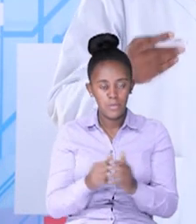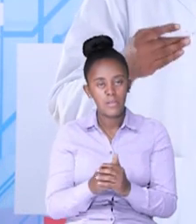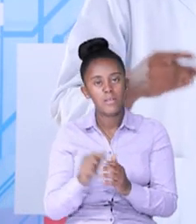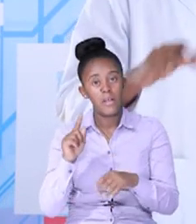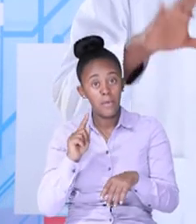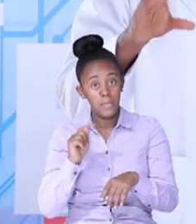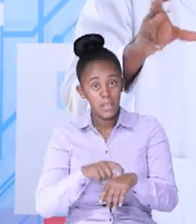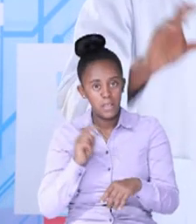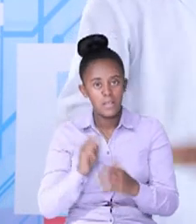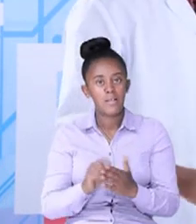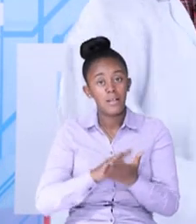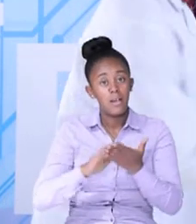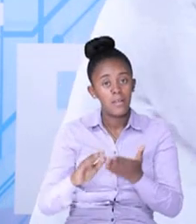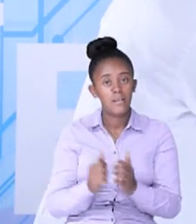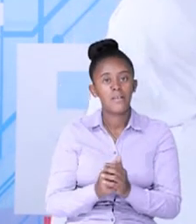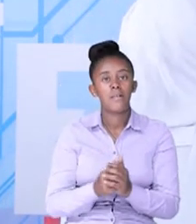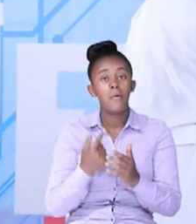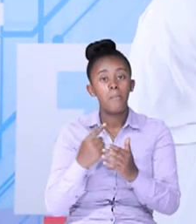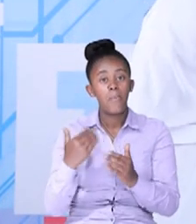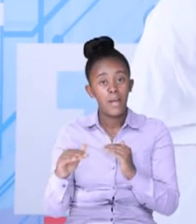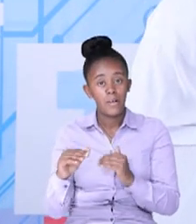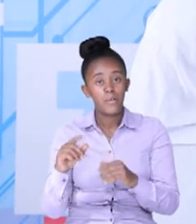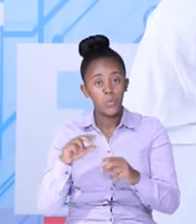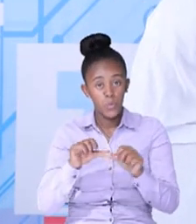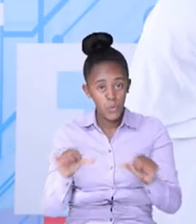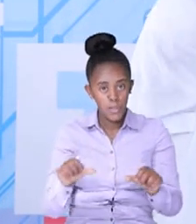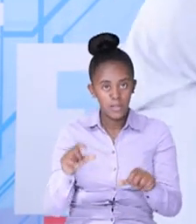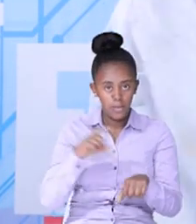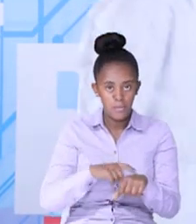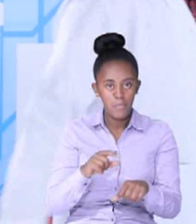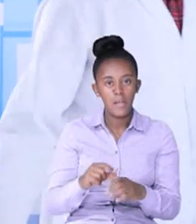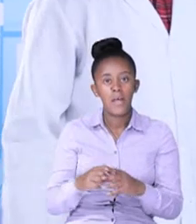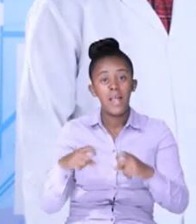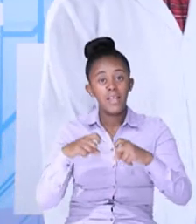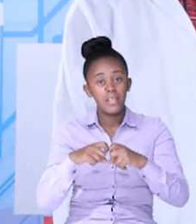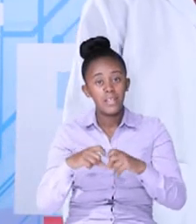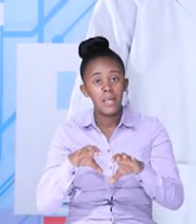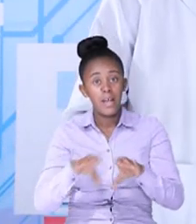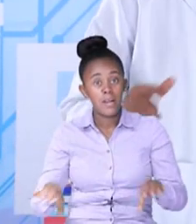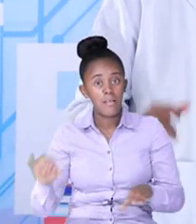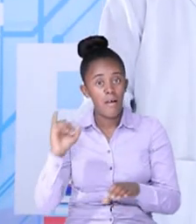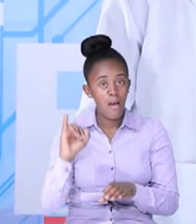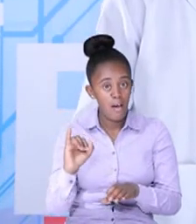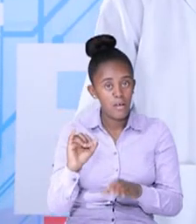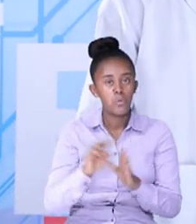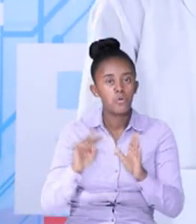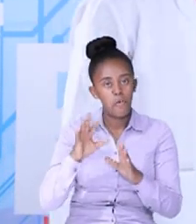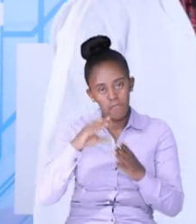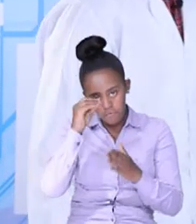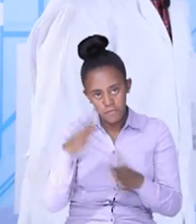Okay? Net flow of charge per unit time t is known as electric current I. We have discussed it in unit